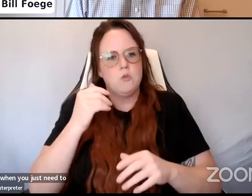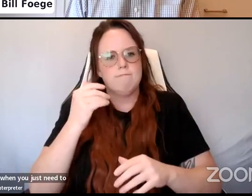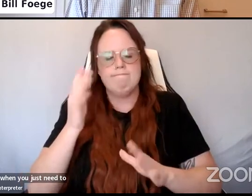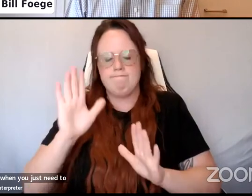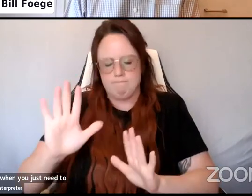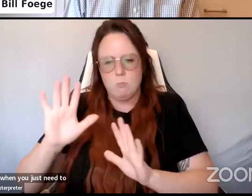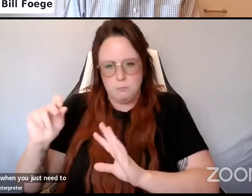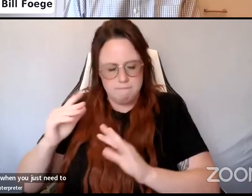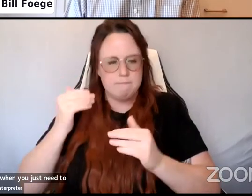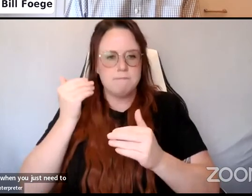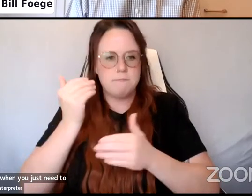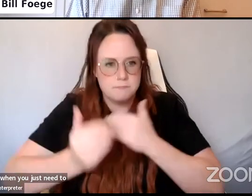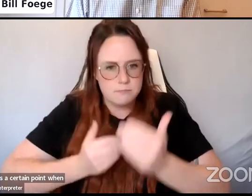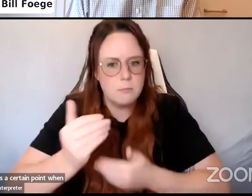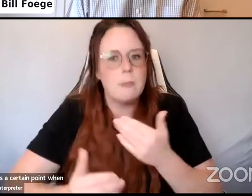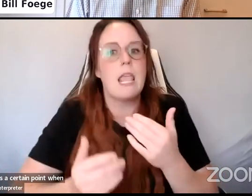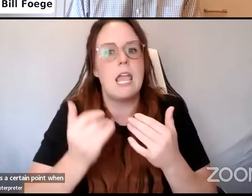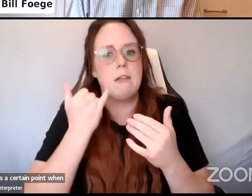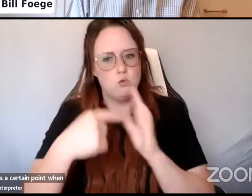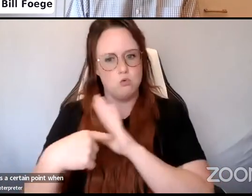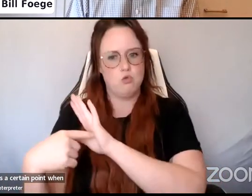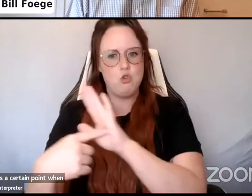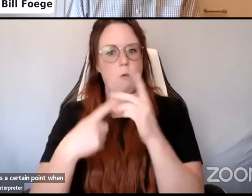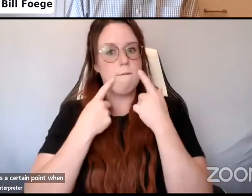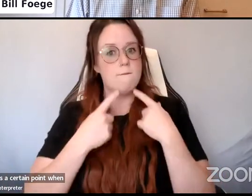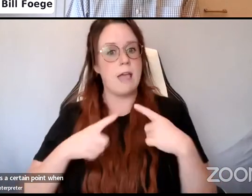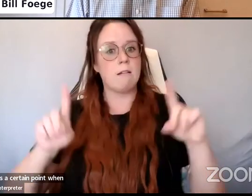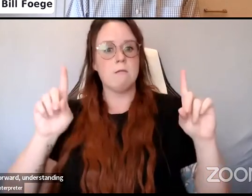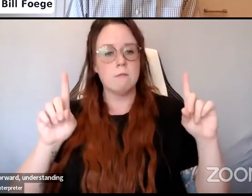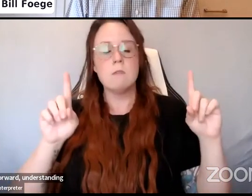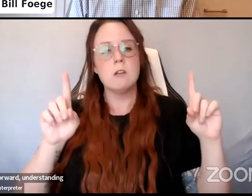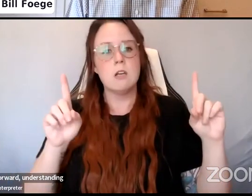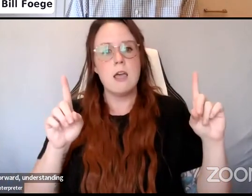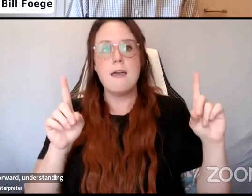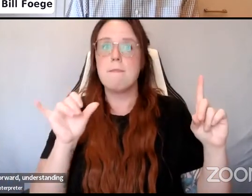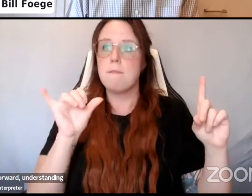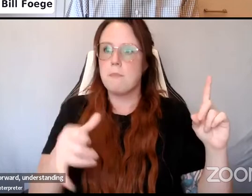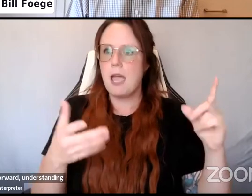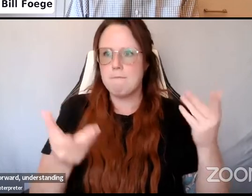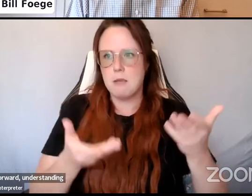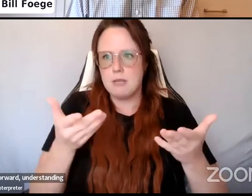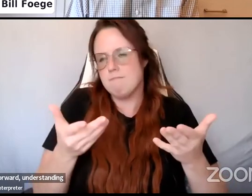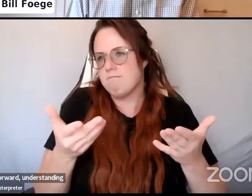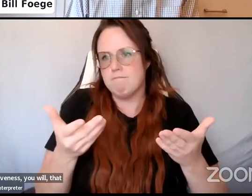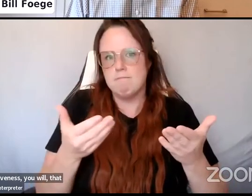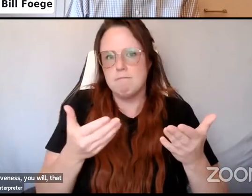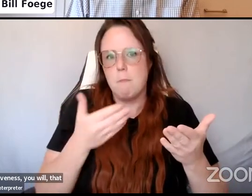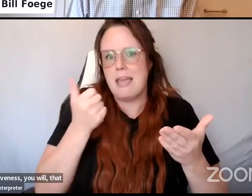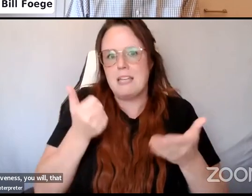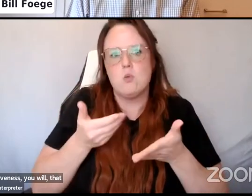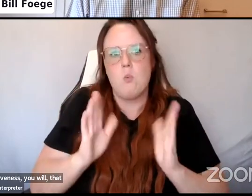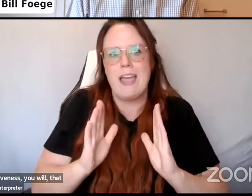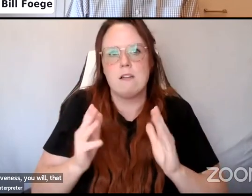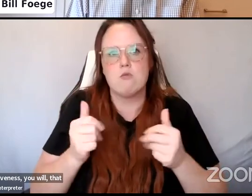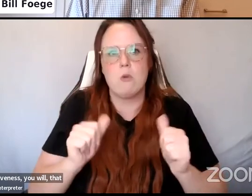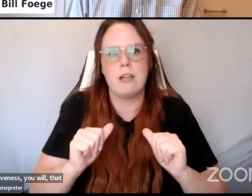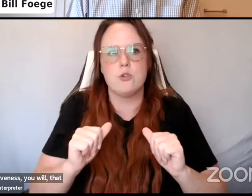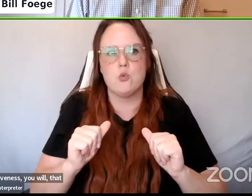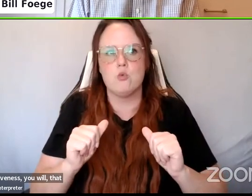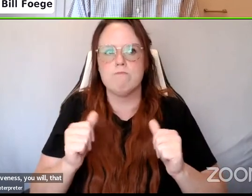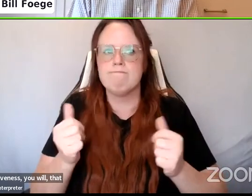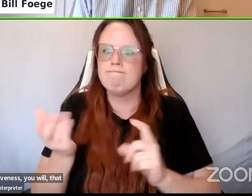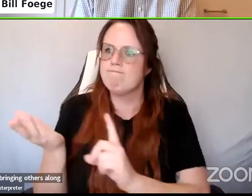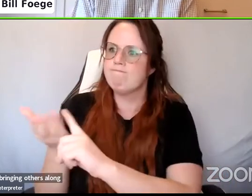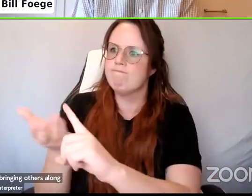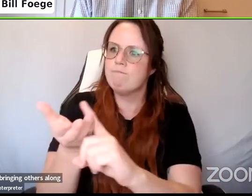you demonstrate Effectiveness um you will that may be the most likely way of bringing others along